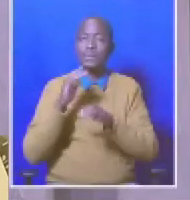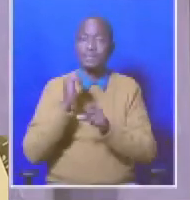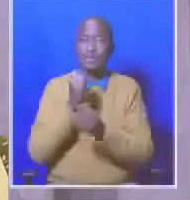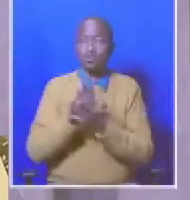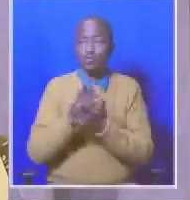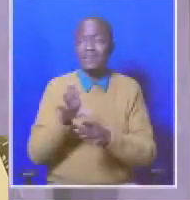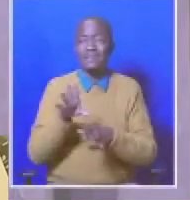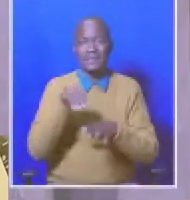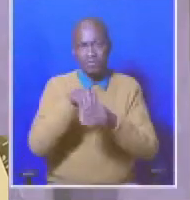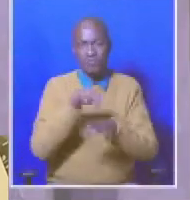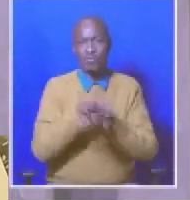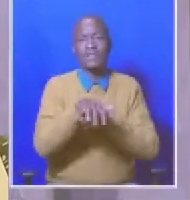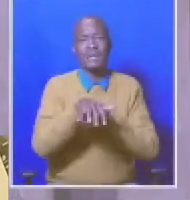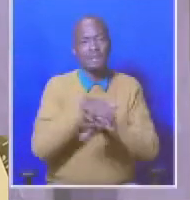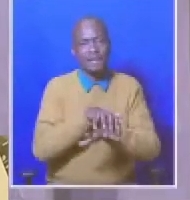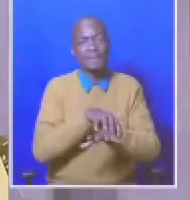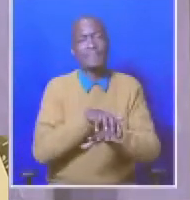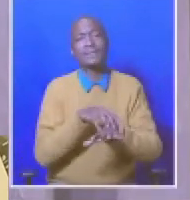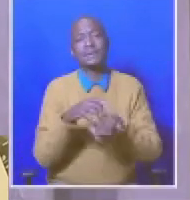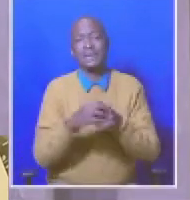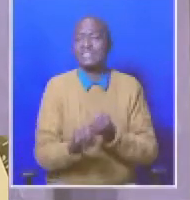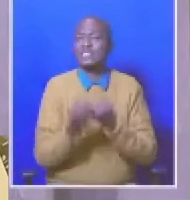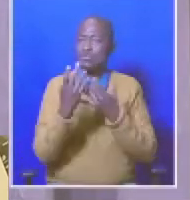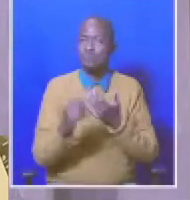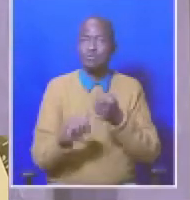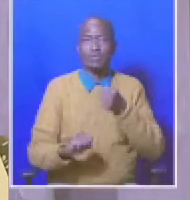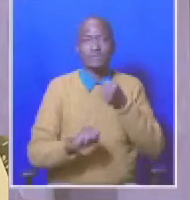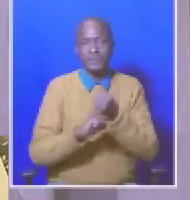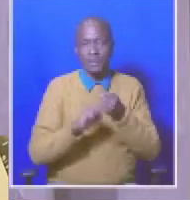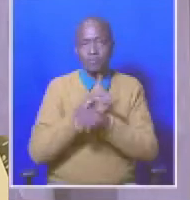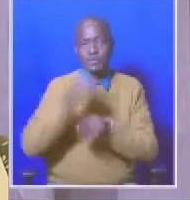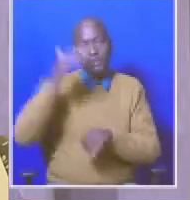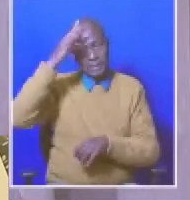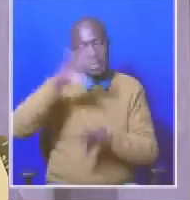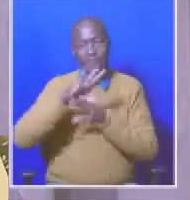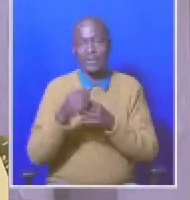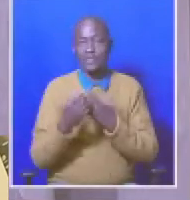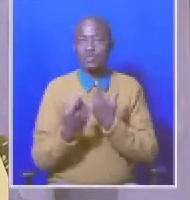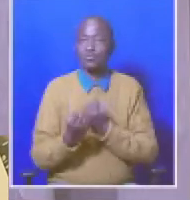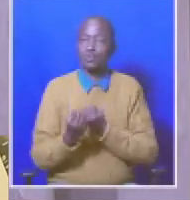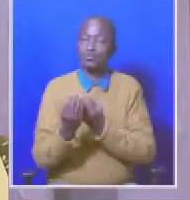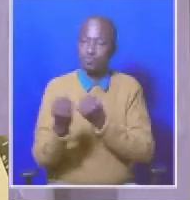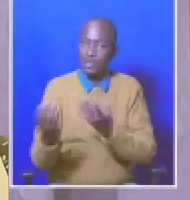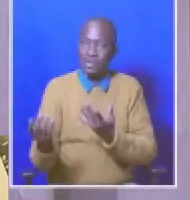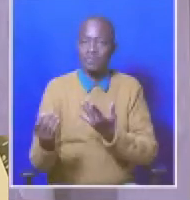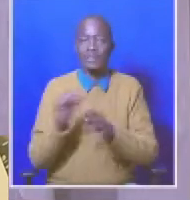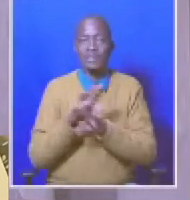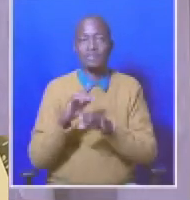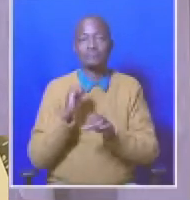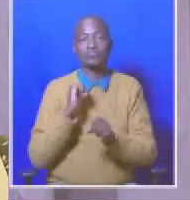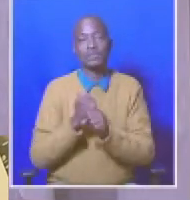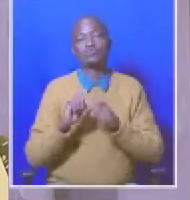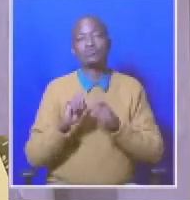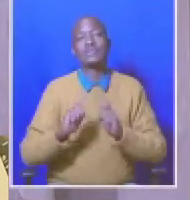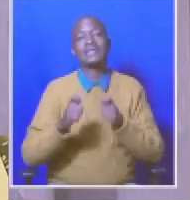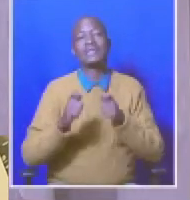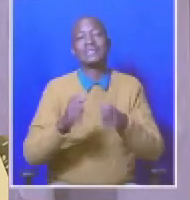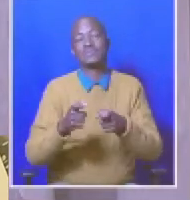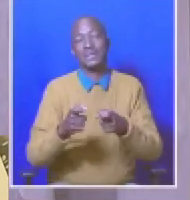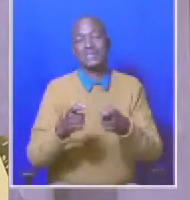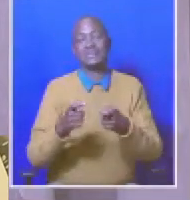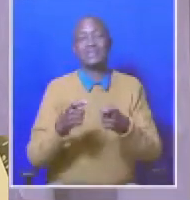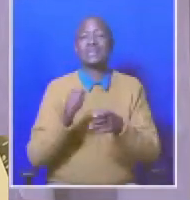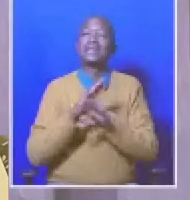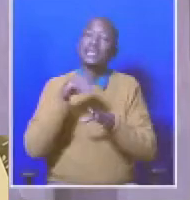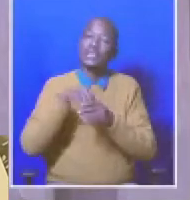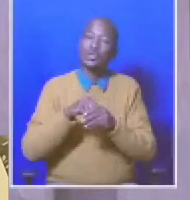farming. And there's a lot of support that the government is going to do to fast track that, including Operation